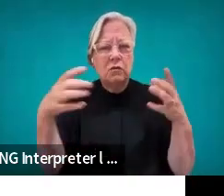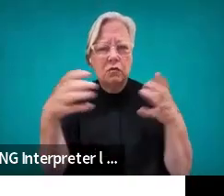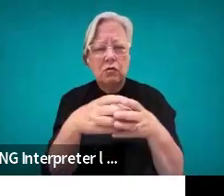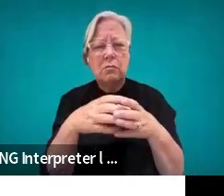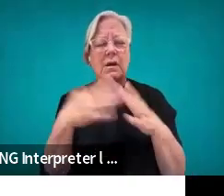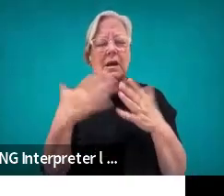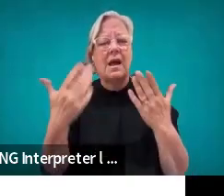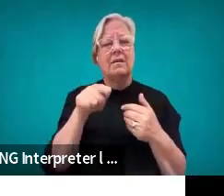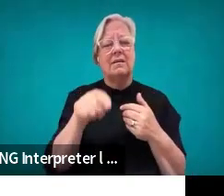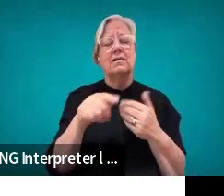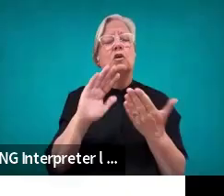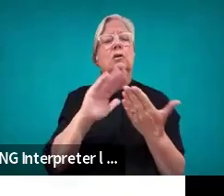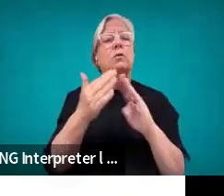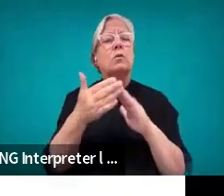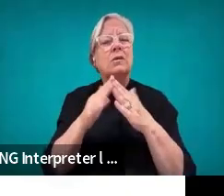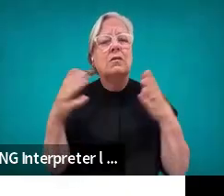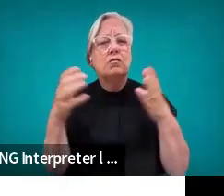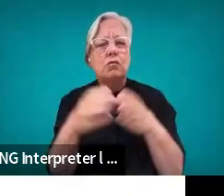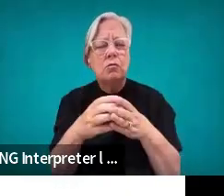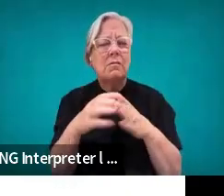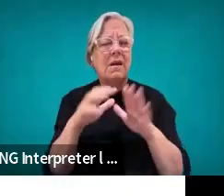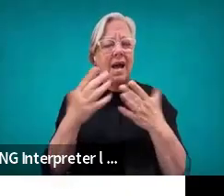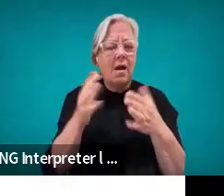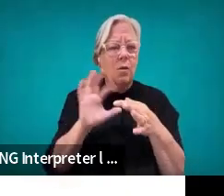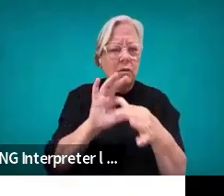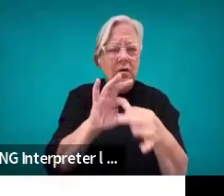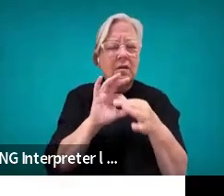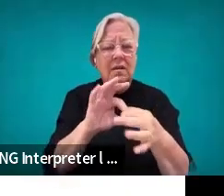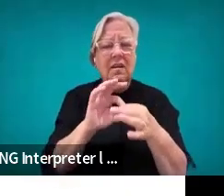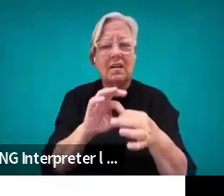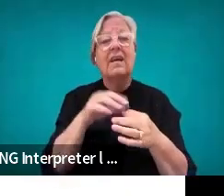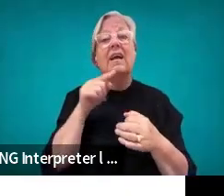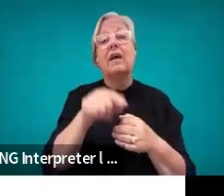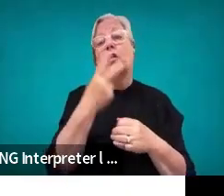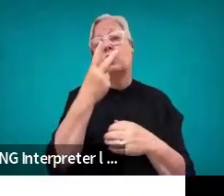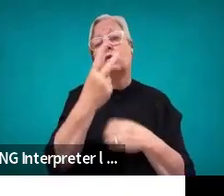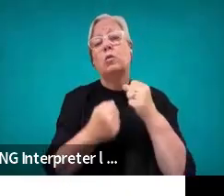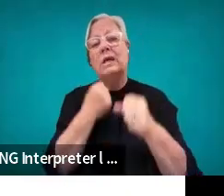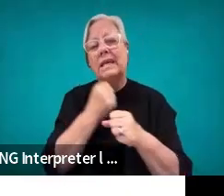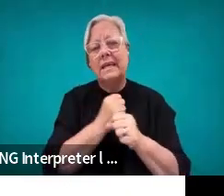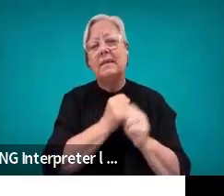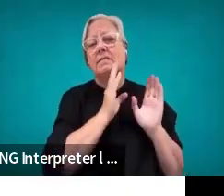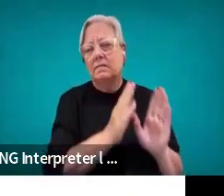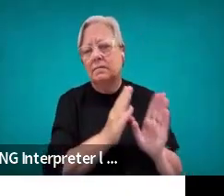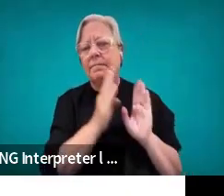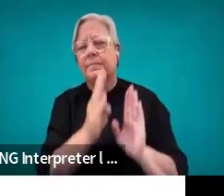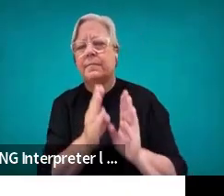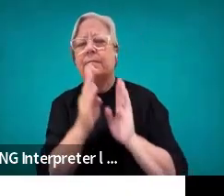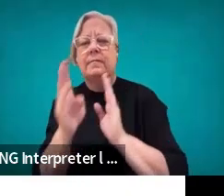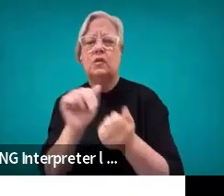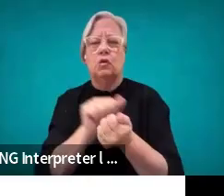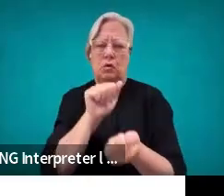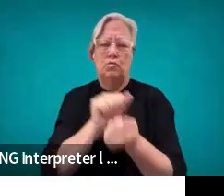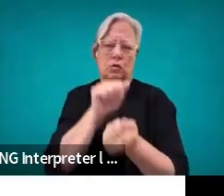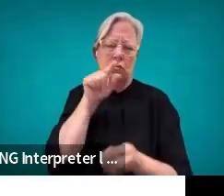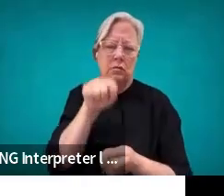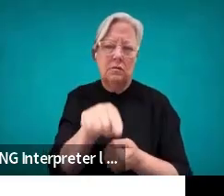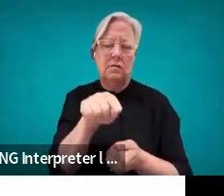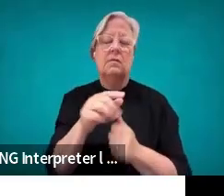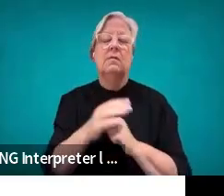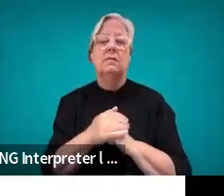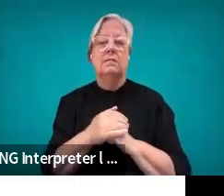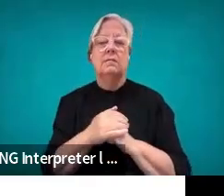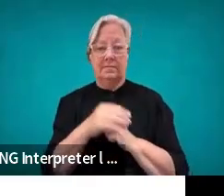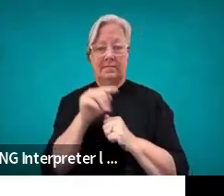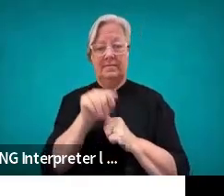was engaged throughout Spotlight. We publish that every 2 years as civil society. That toolkit was